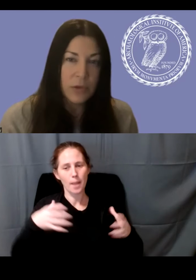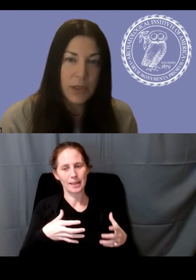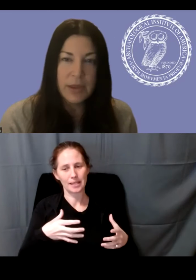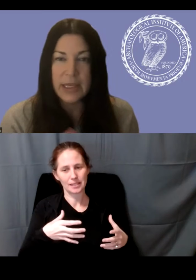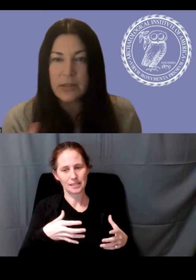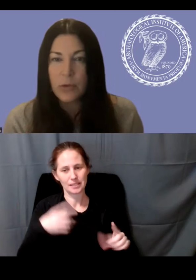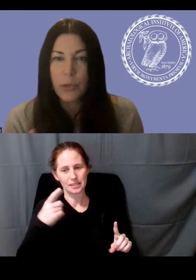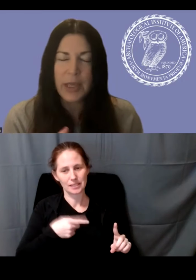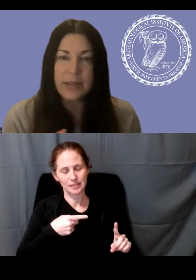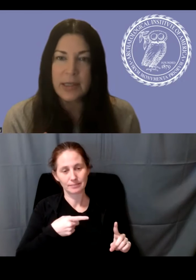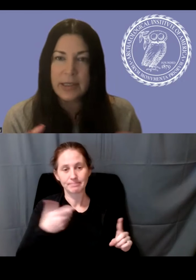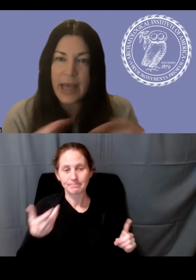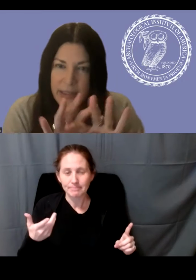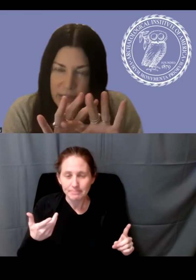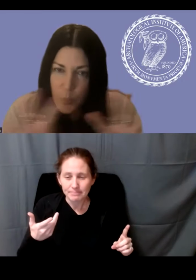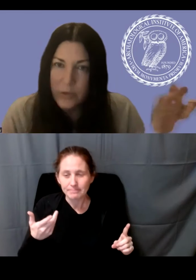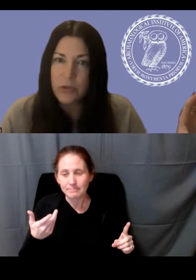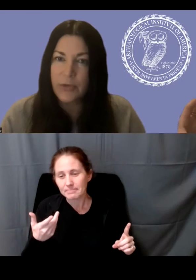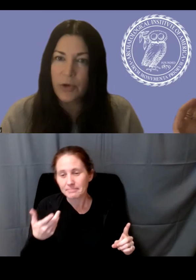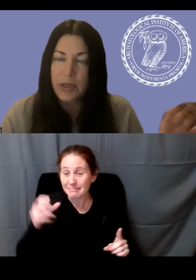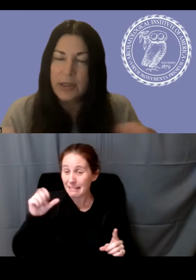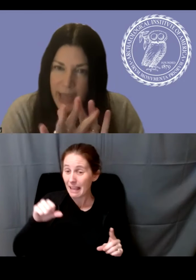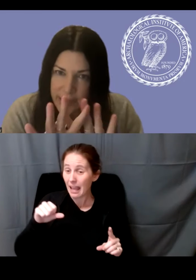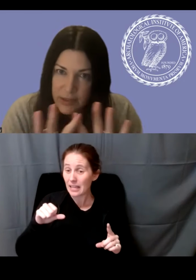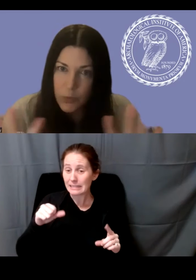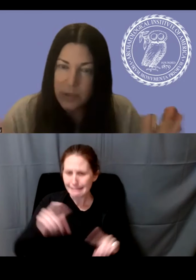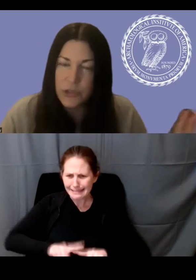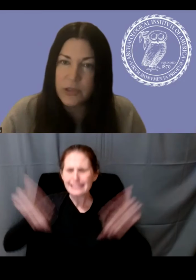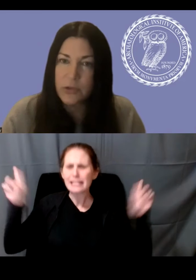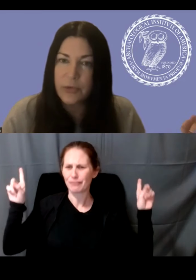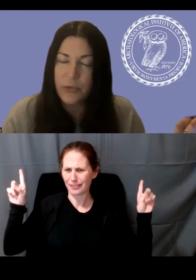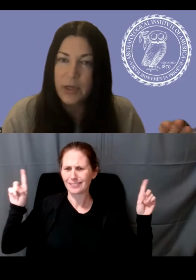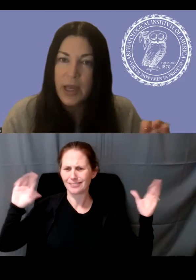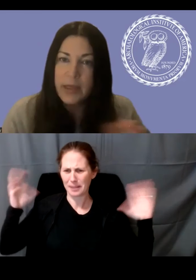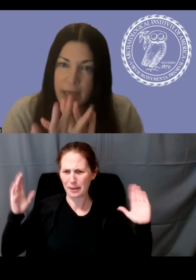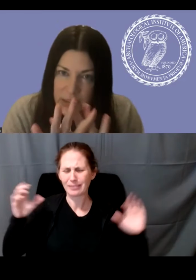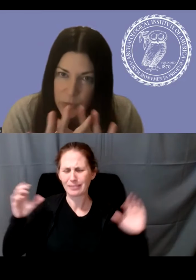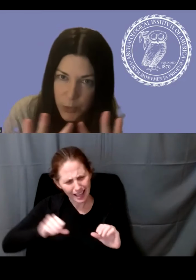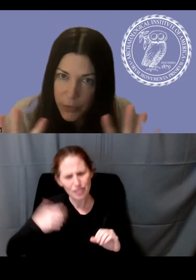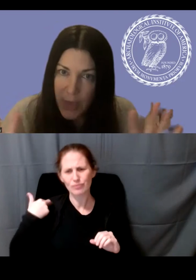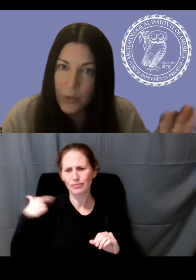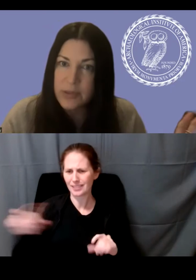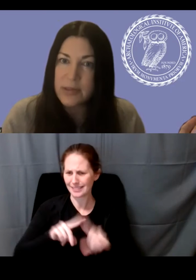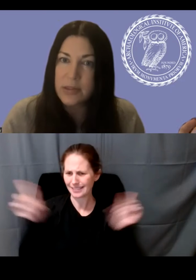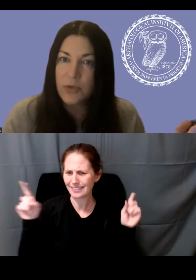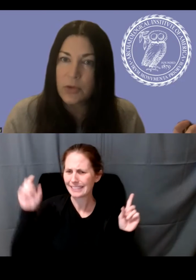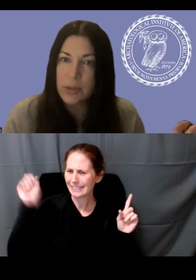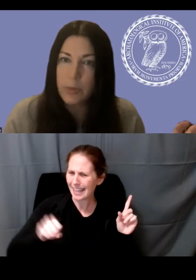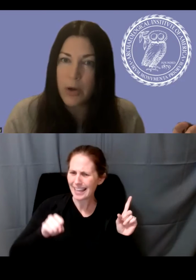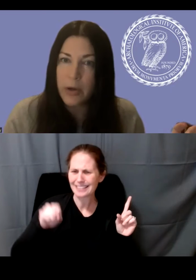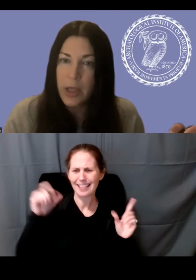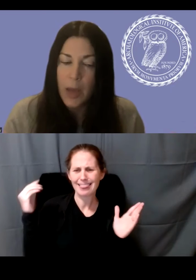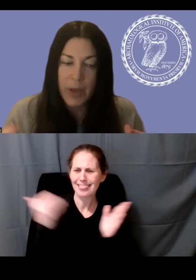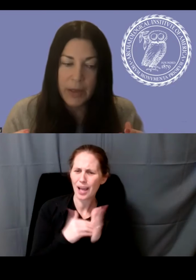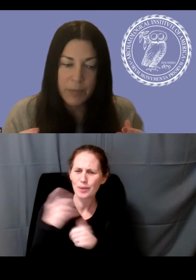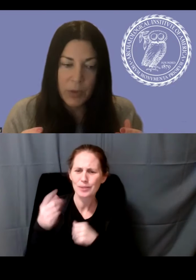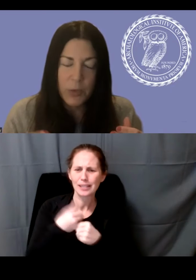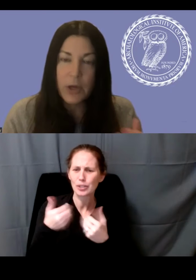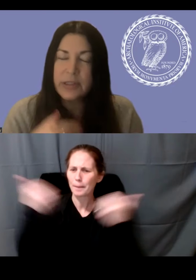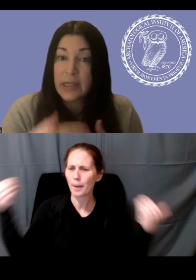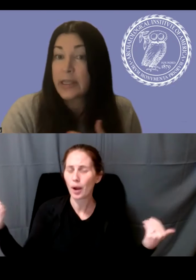So these are things that, yes, the worlds are different. Yes, the religions are different. Yes, we're thousands of years apart,